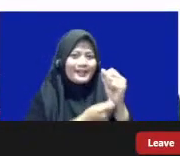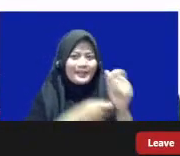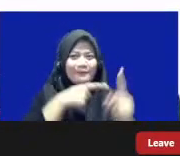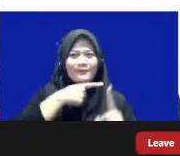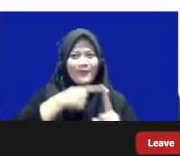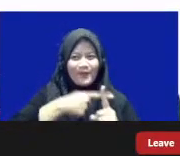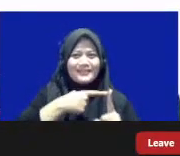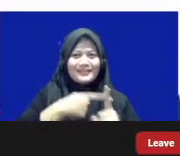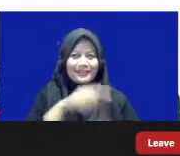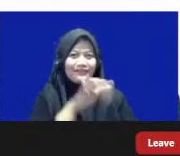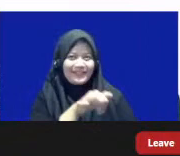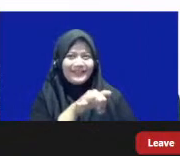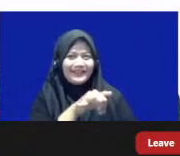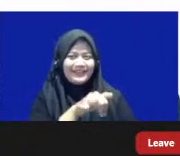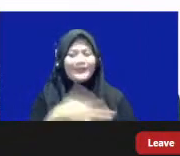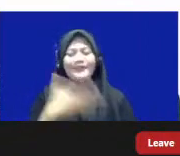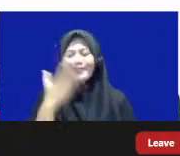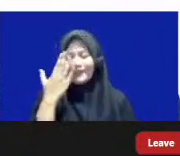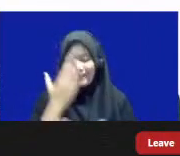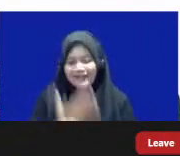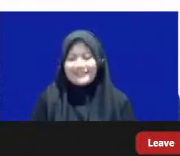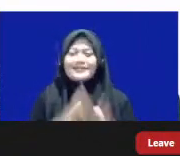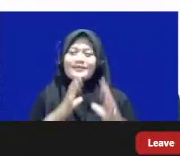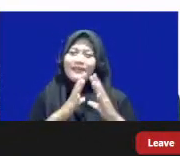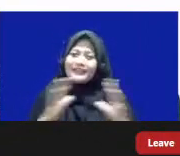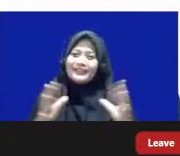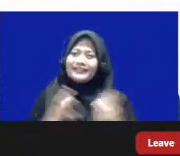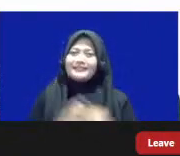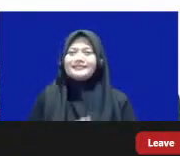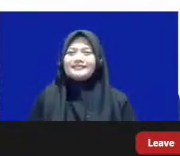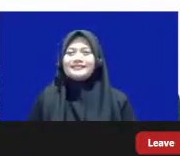you very much. And it's really interesting to hear that.